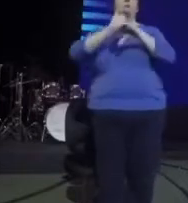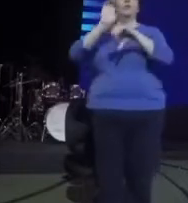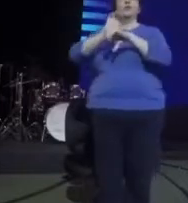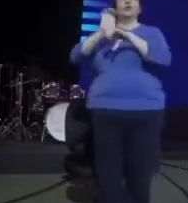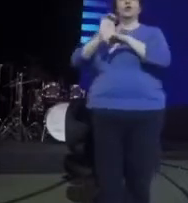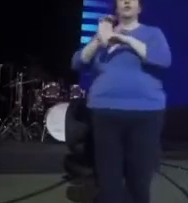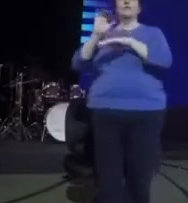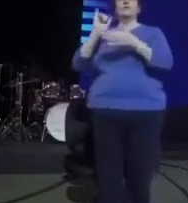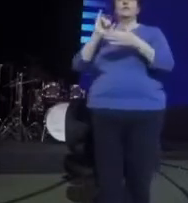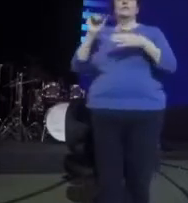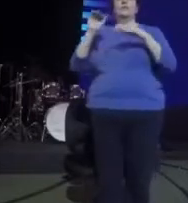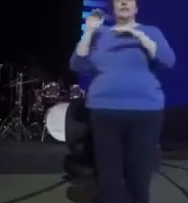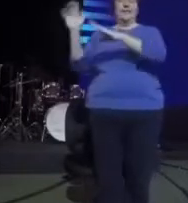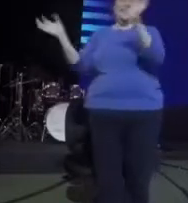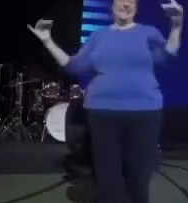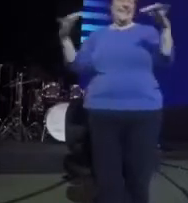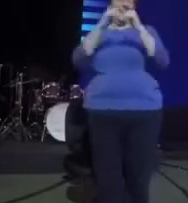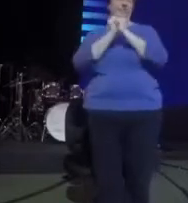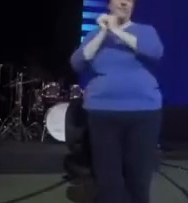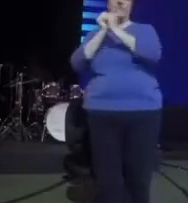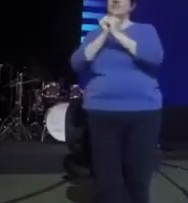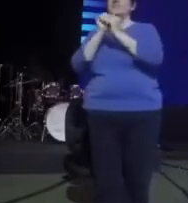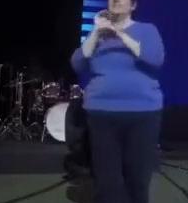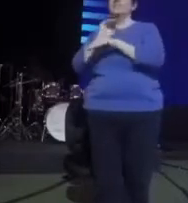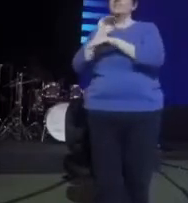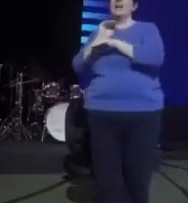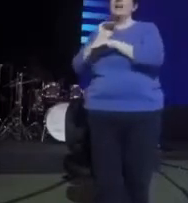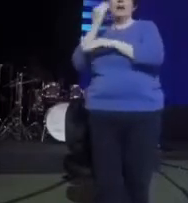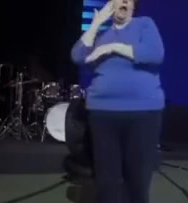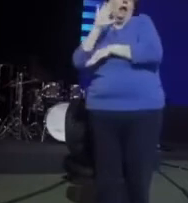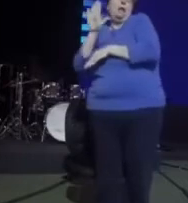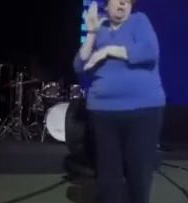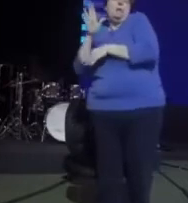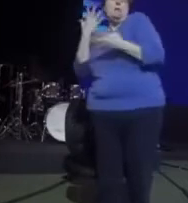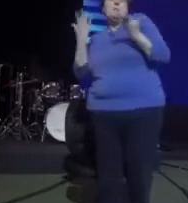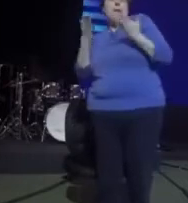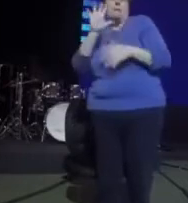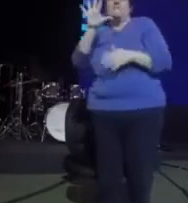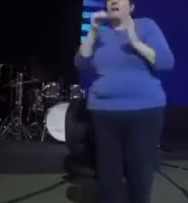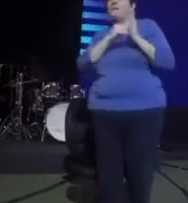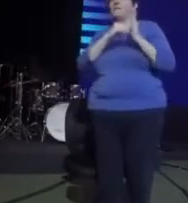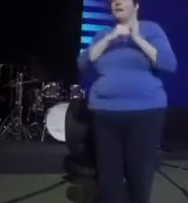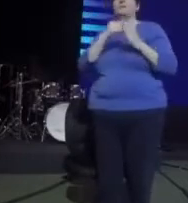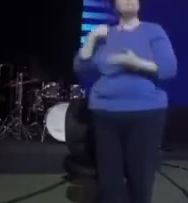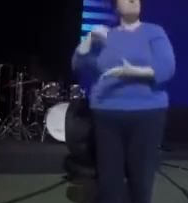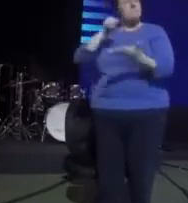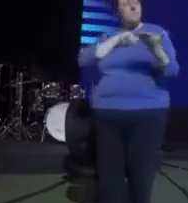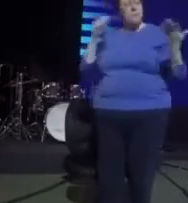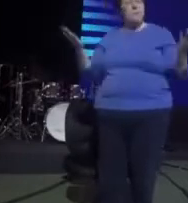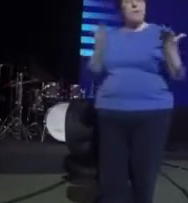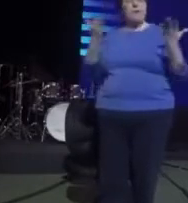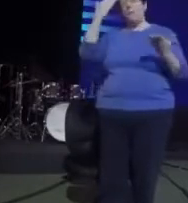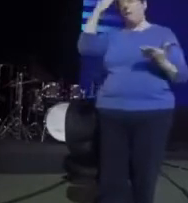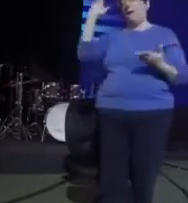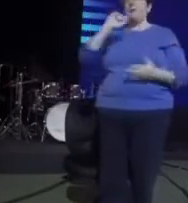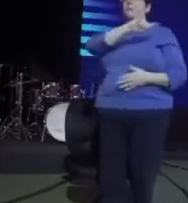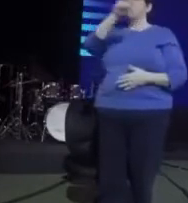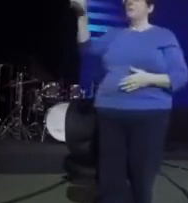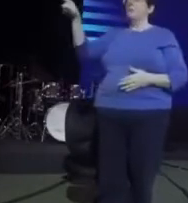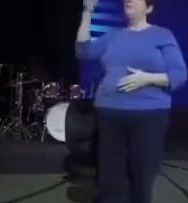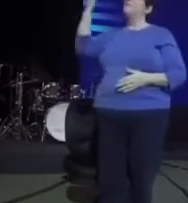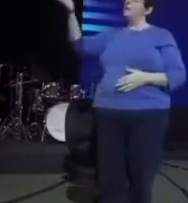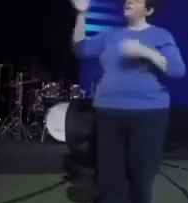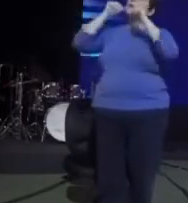gathering tonight, God. I don't know, maybe you got 5,000 out there, but I know we're here, and I don't know about the others. So if they're out